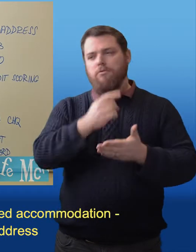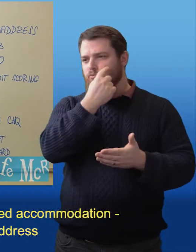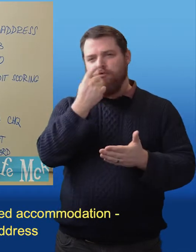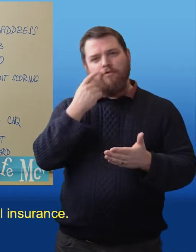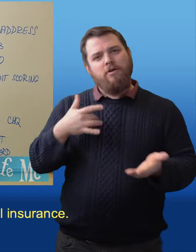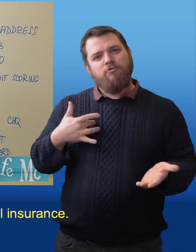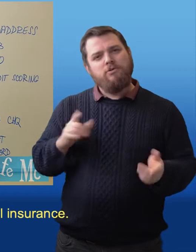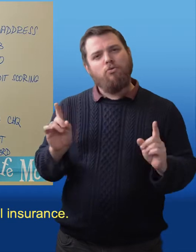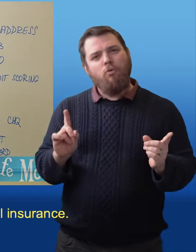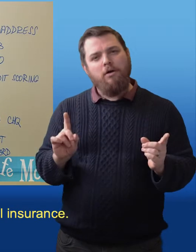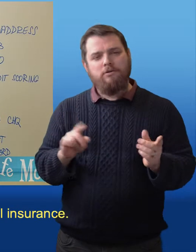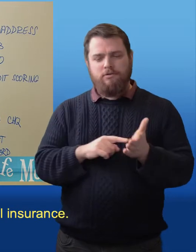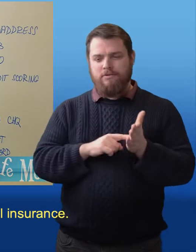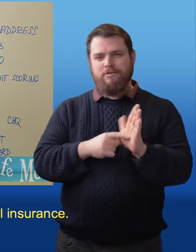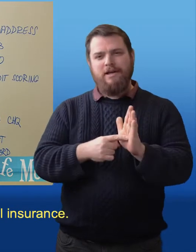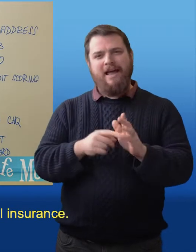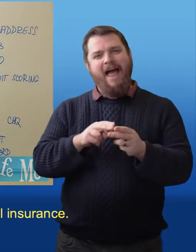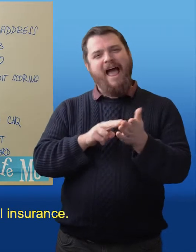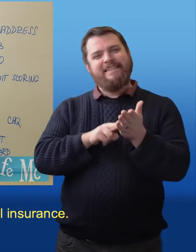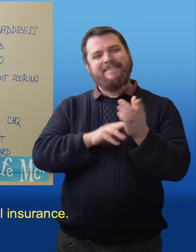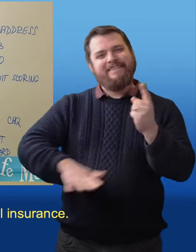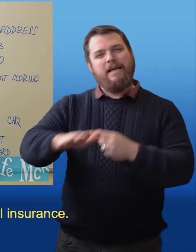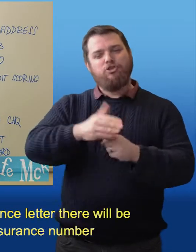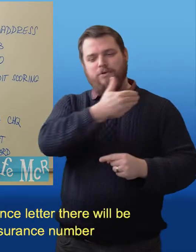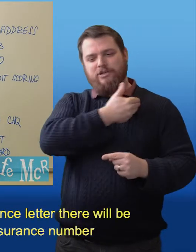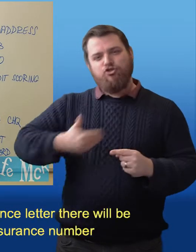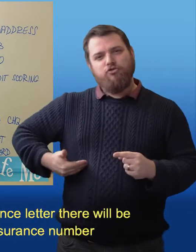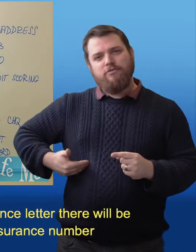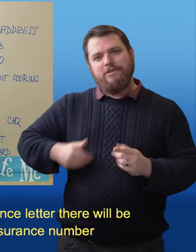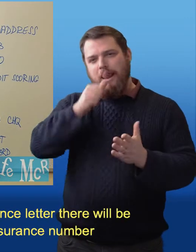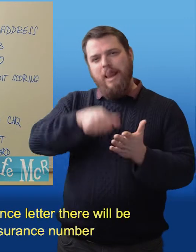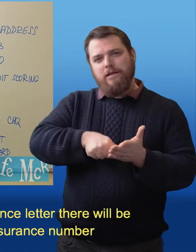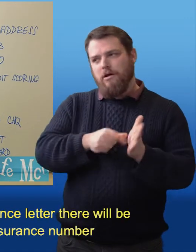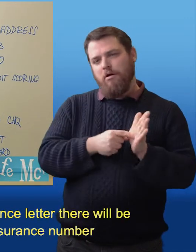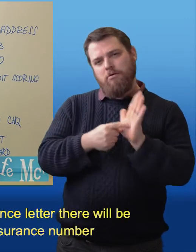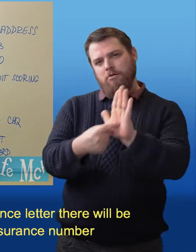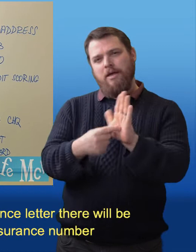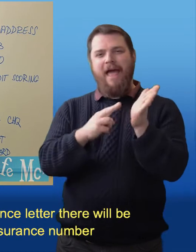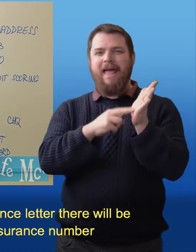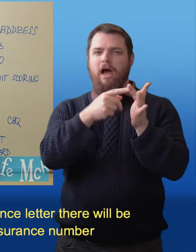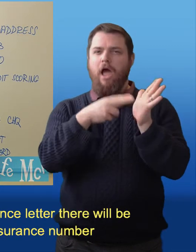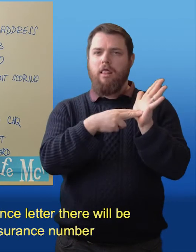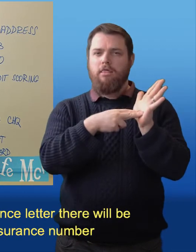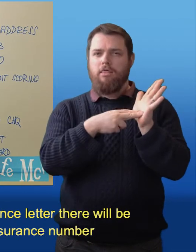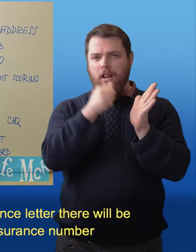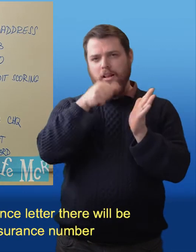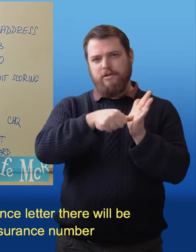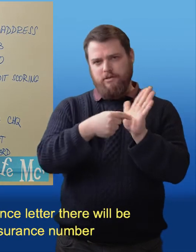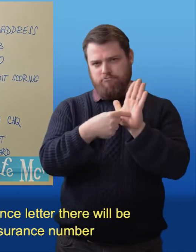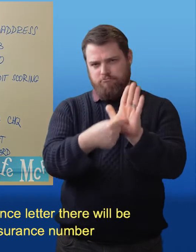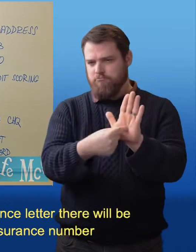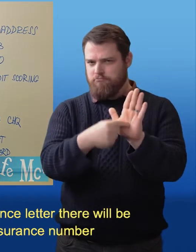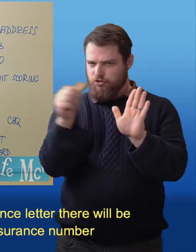of address will be probably national insurance. When you get national insurance letter, there'll be your name